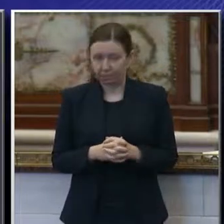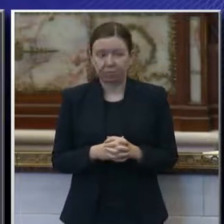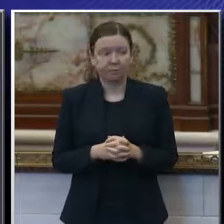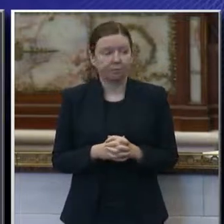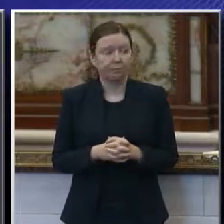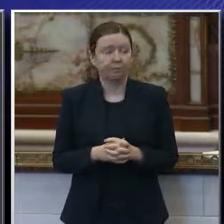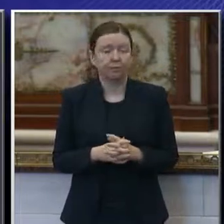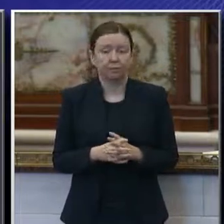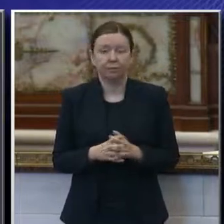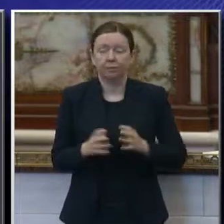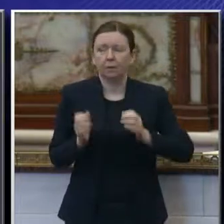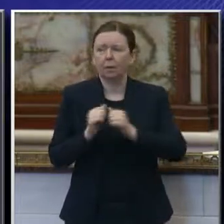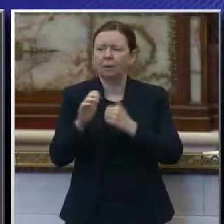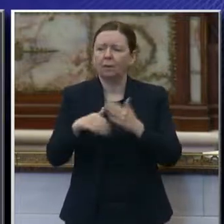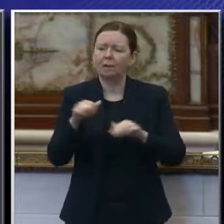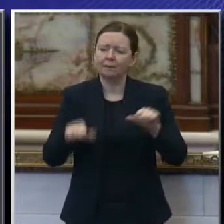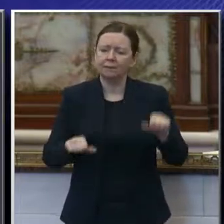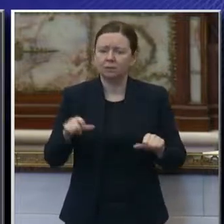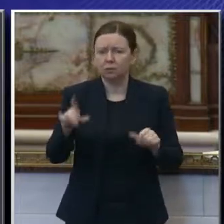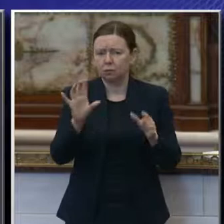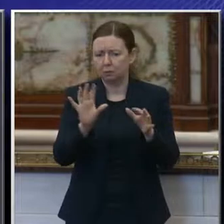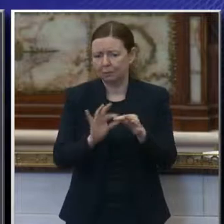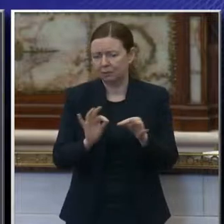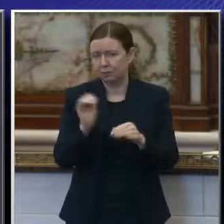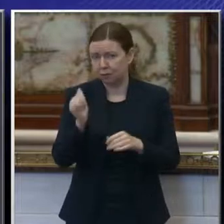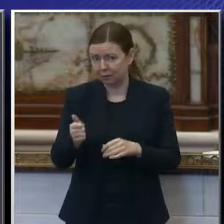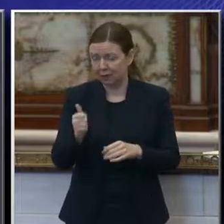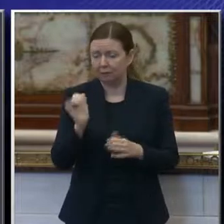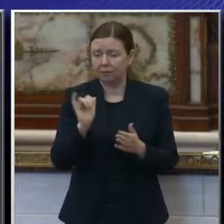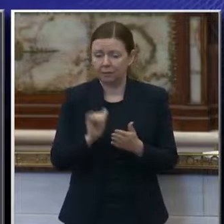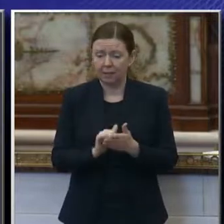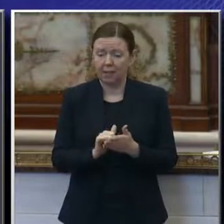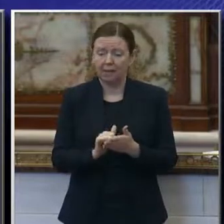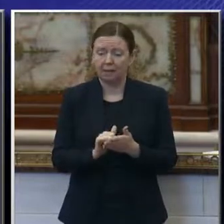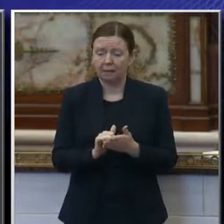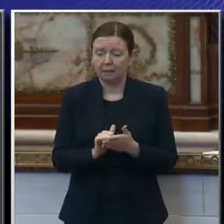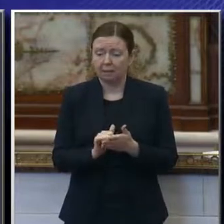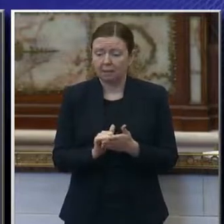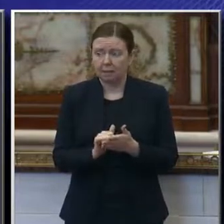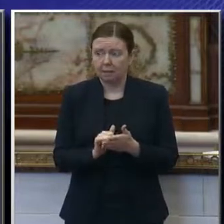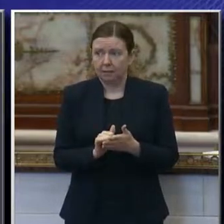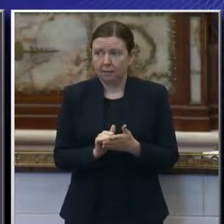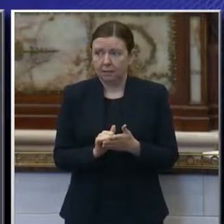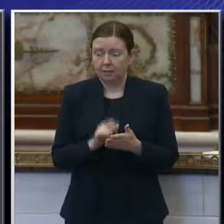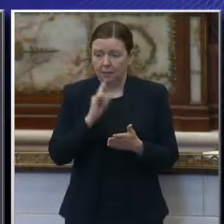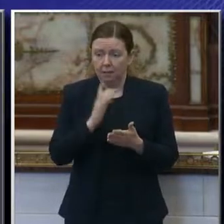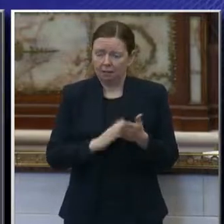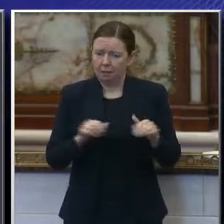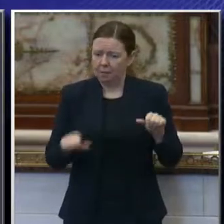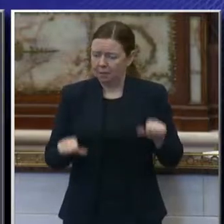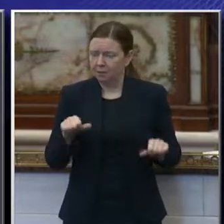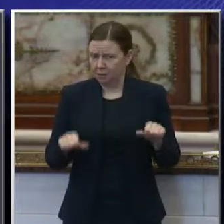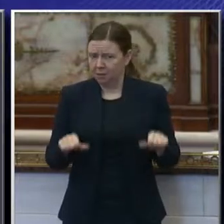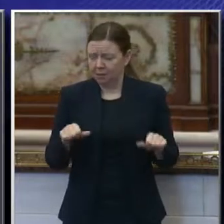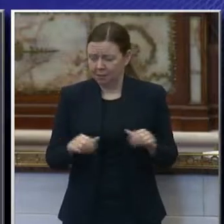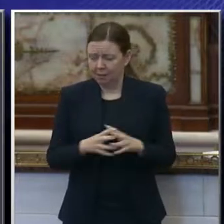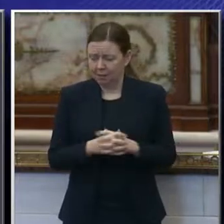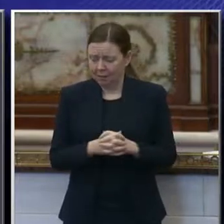With all the uncertainties, you had mentioned yourself that there are some uncertainties